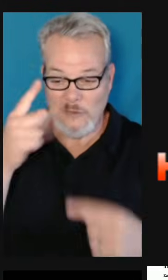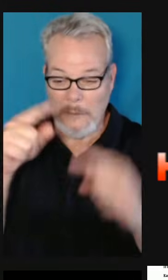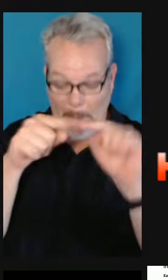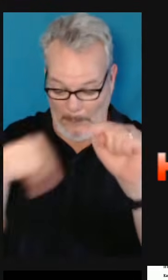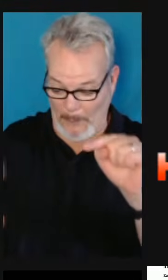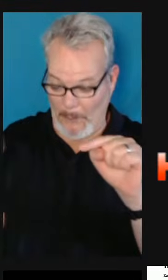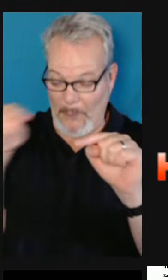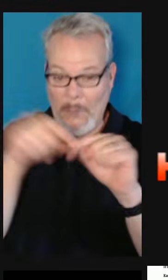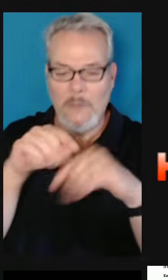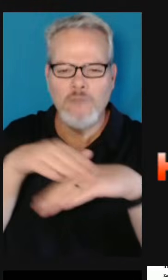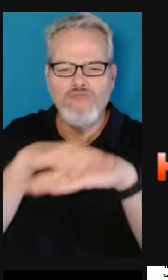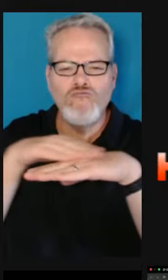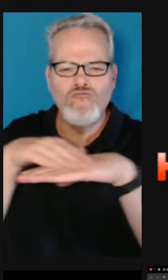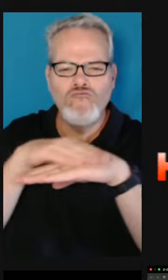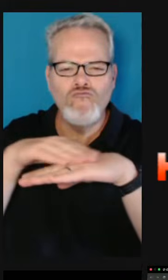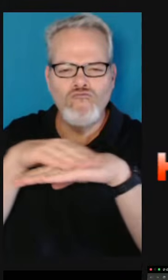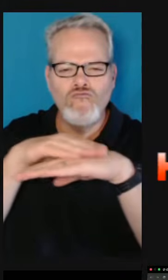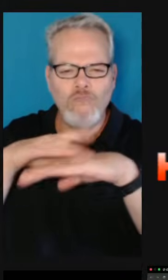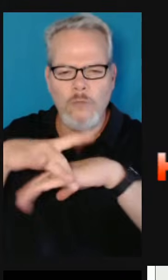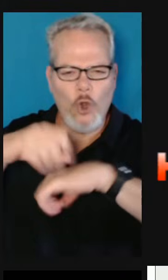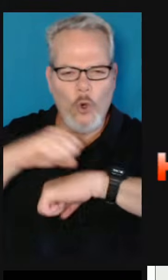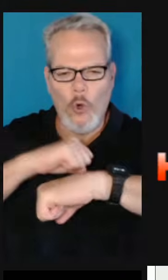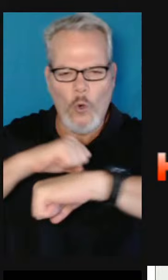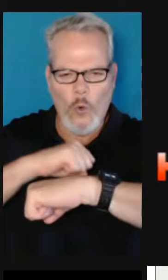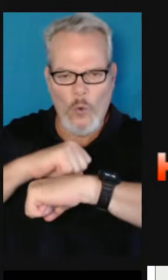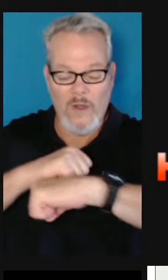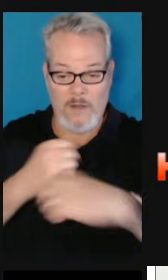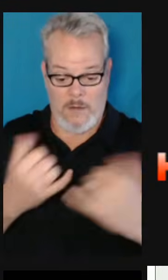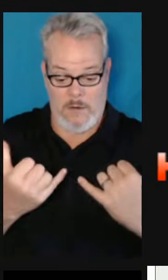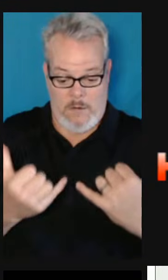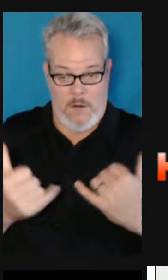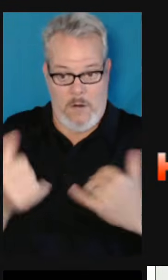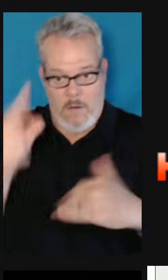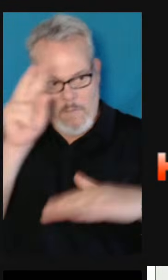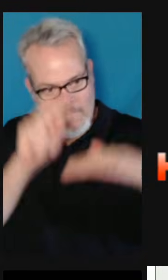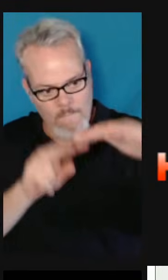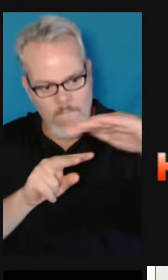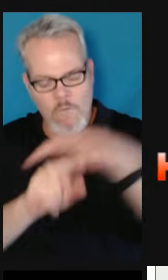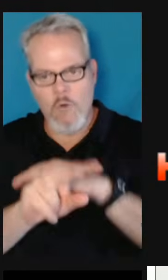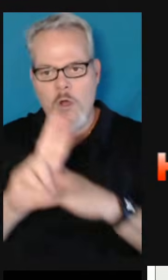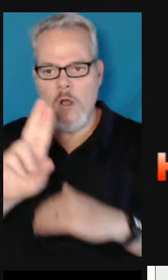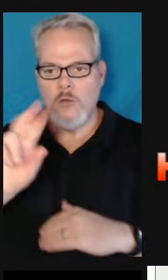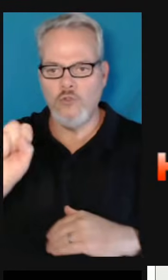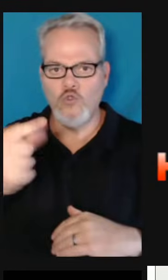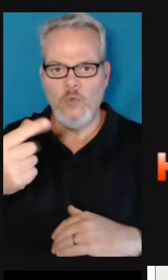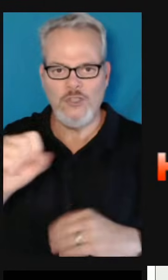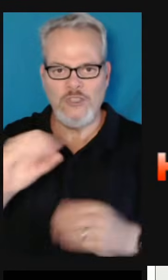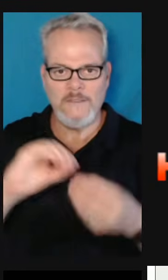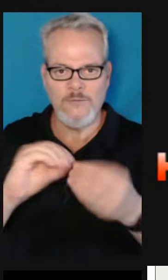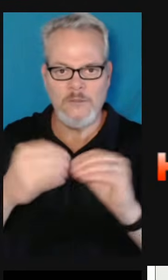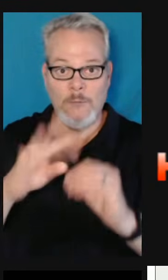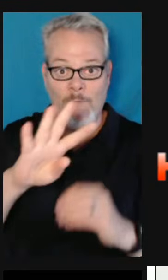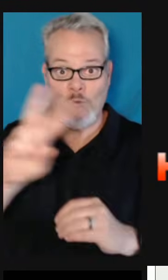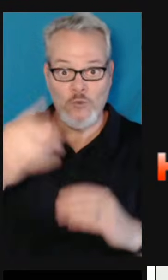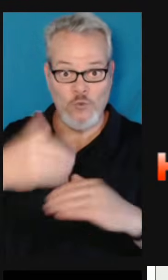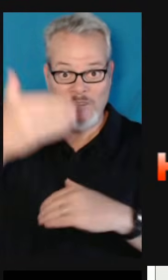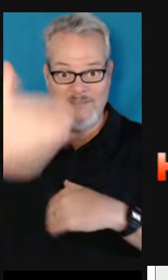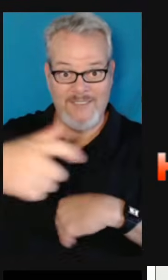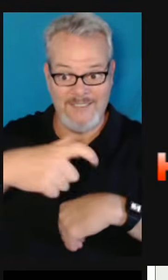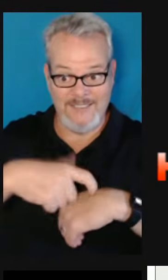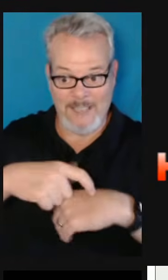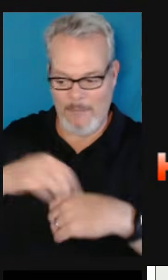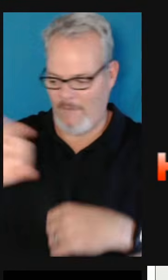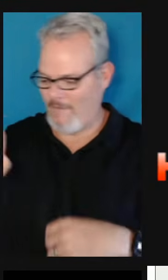region. So the current USGS forecast of the onset of 42 is for between February 9th and